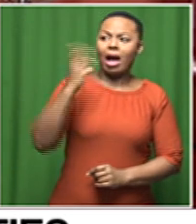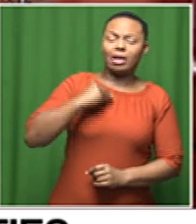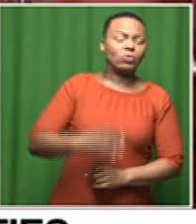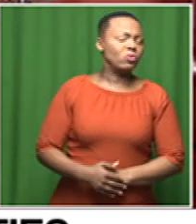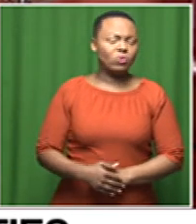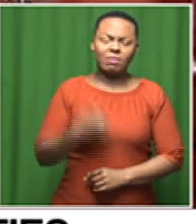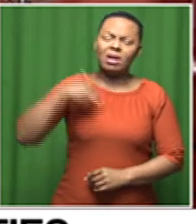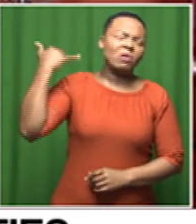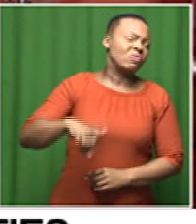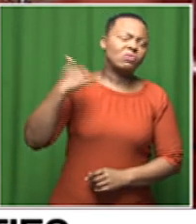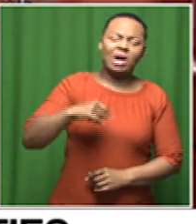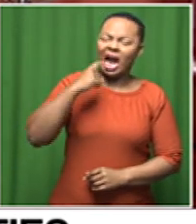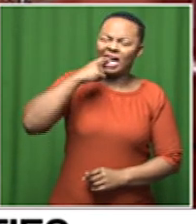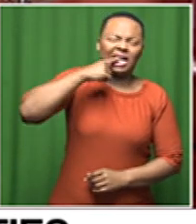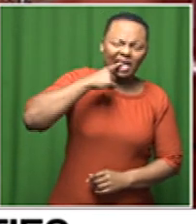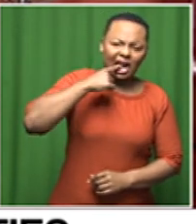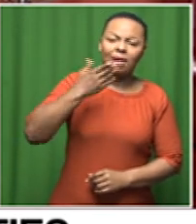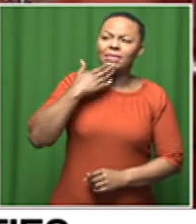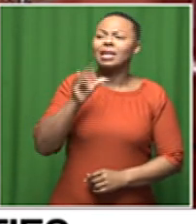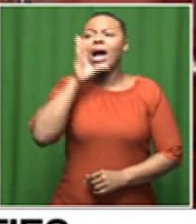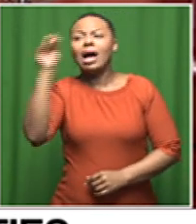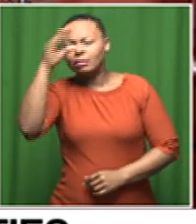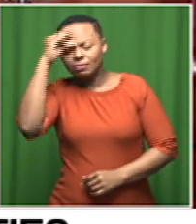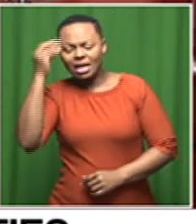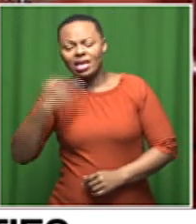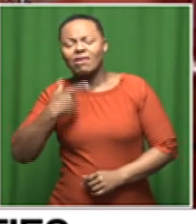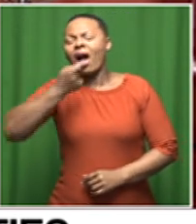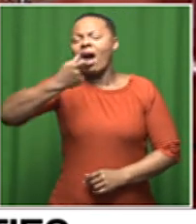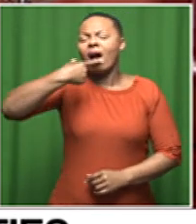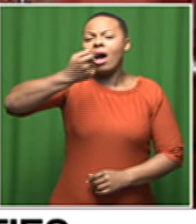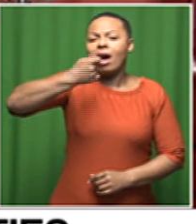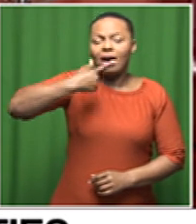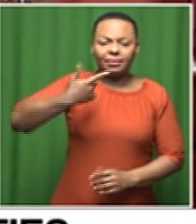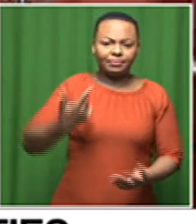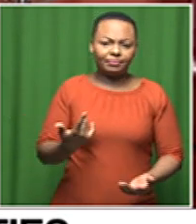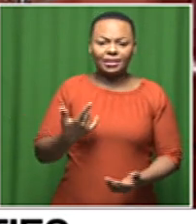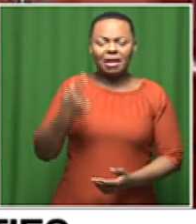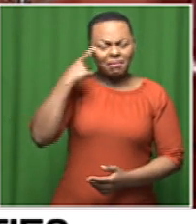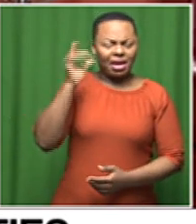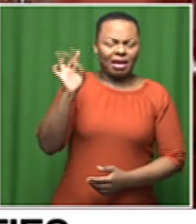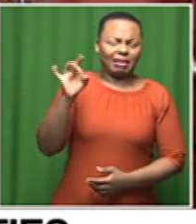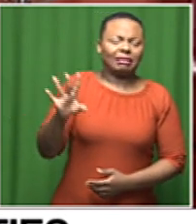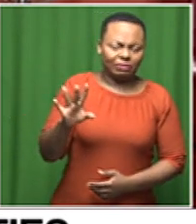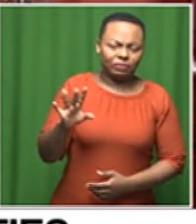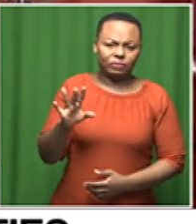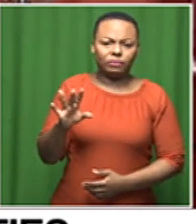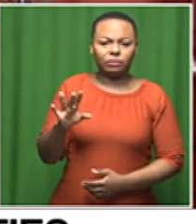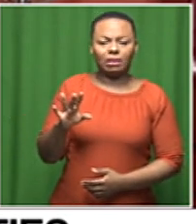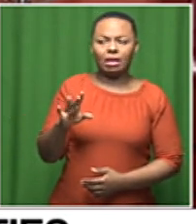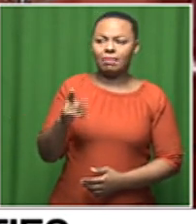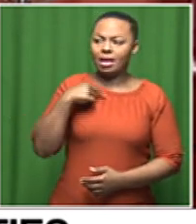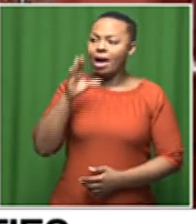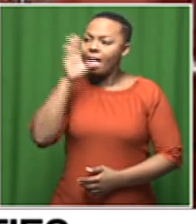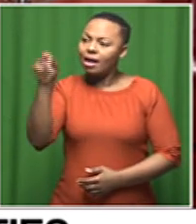as those people pamfe di tablets, the painkiller." So I stand up and in front of them I